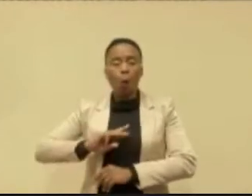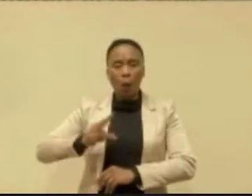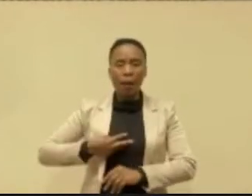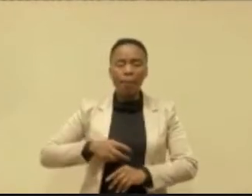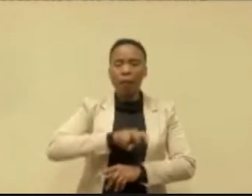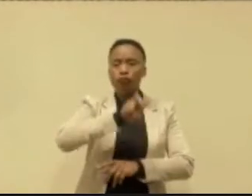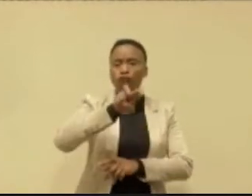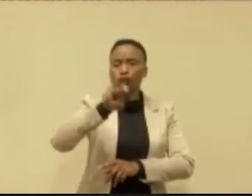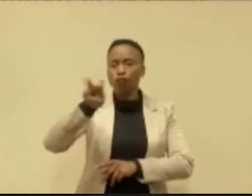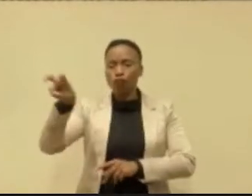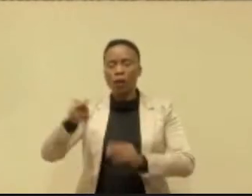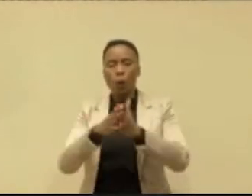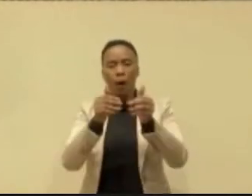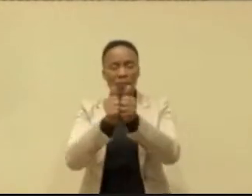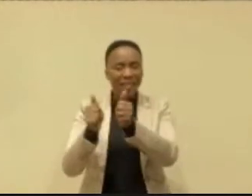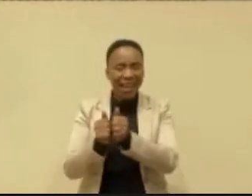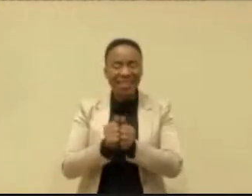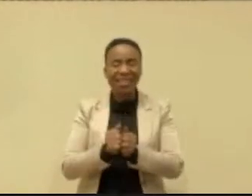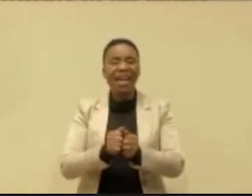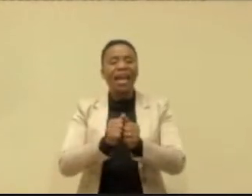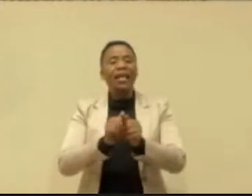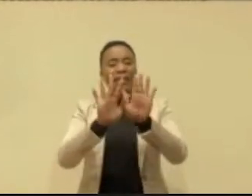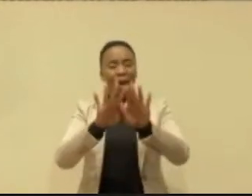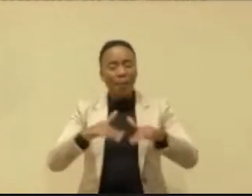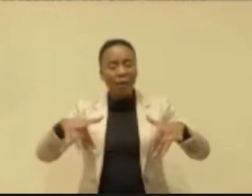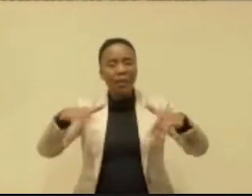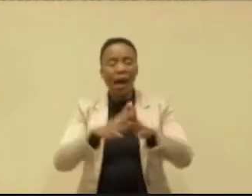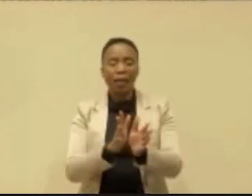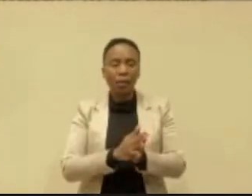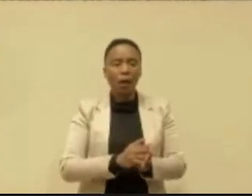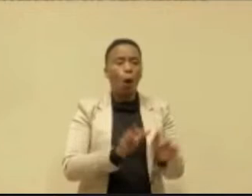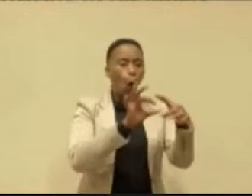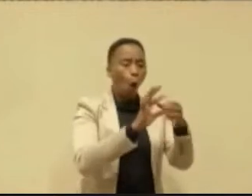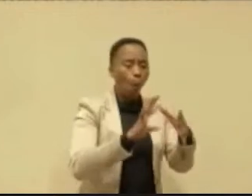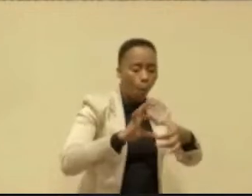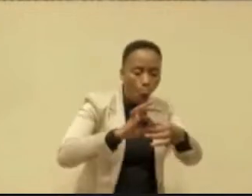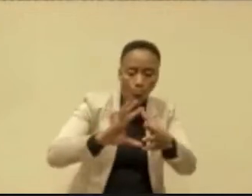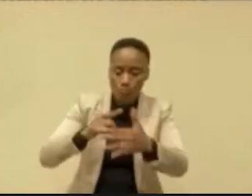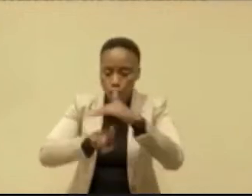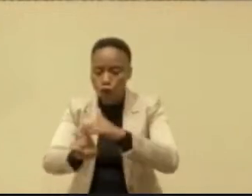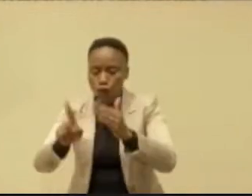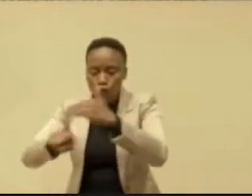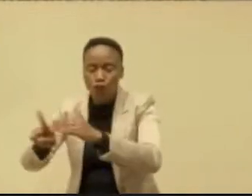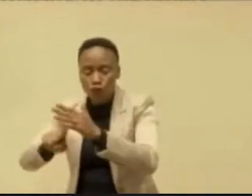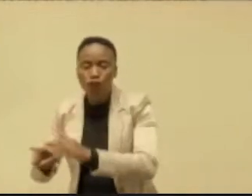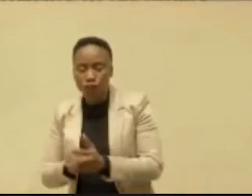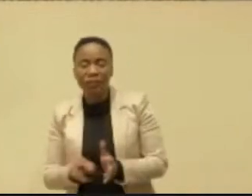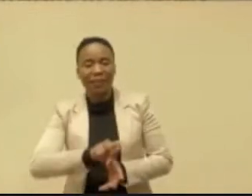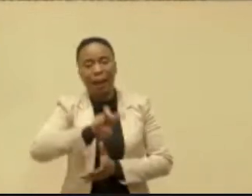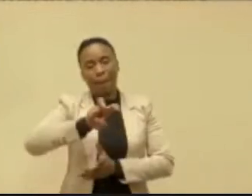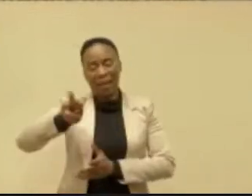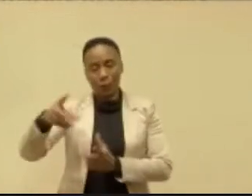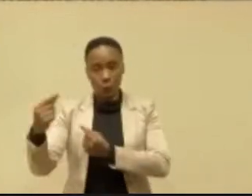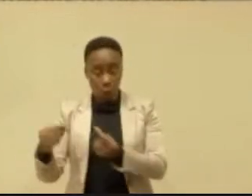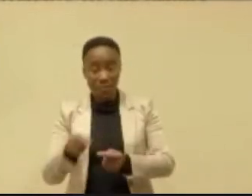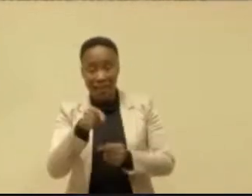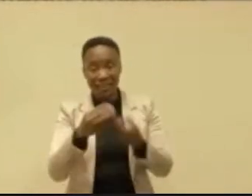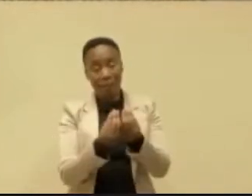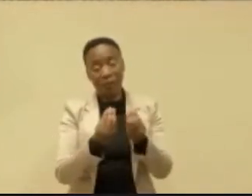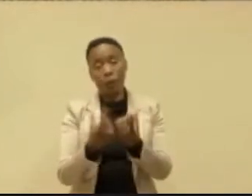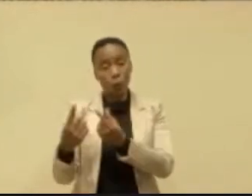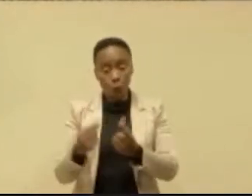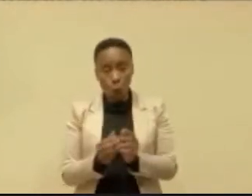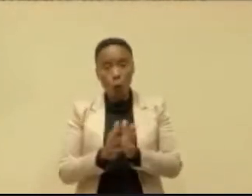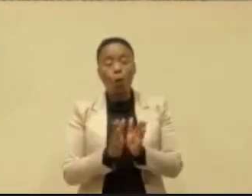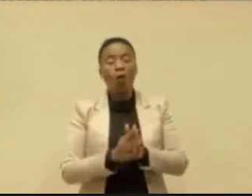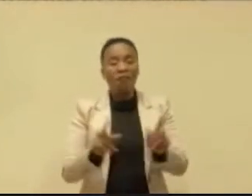seminars door-to-door campaigns and community dialogues this is something that we are doing before even that